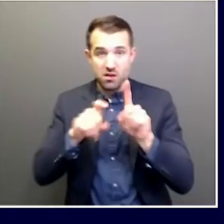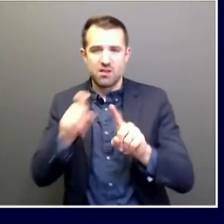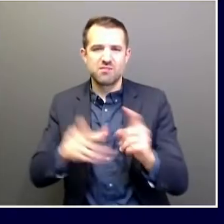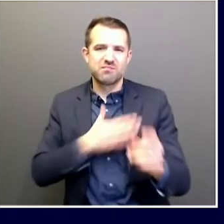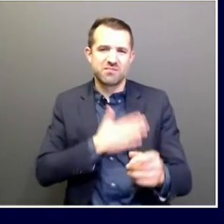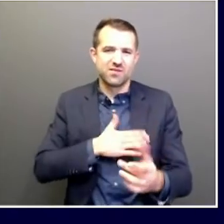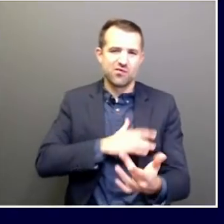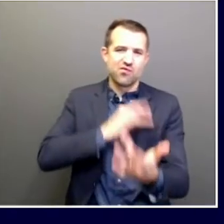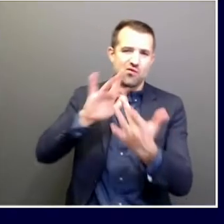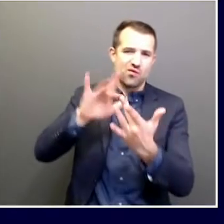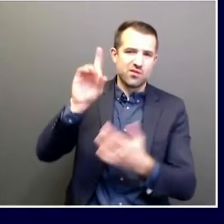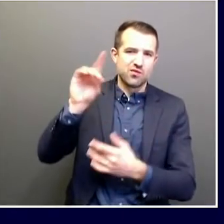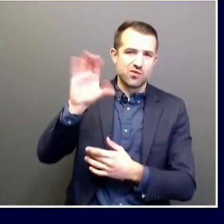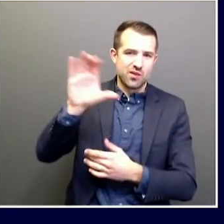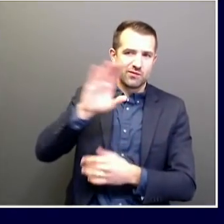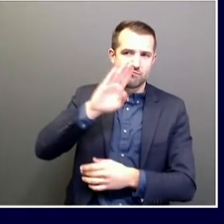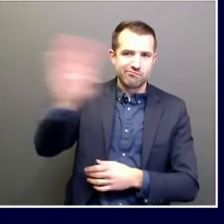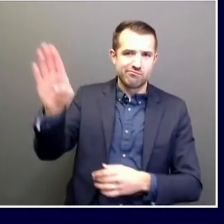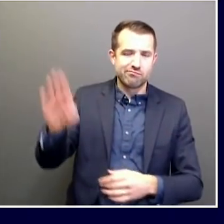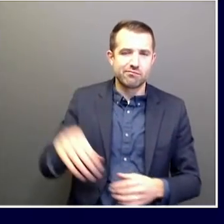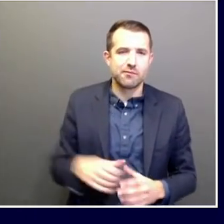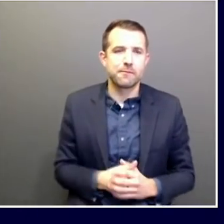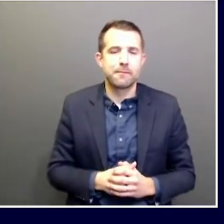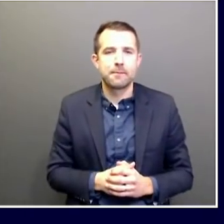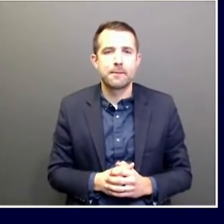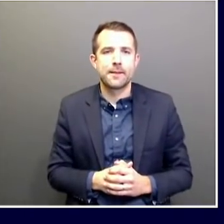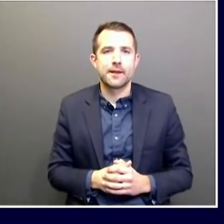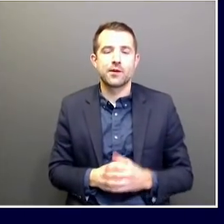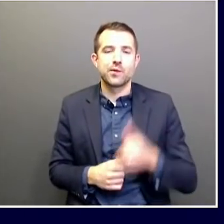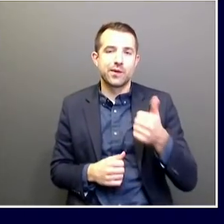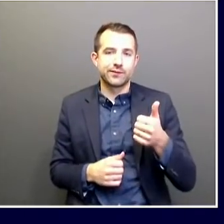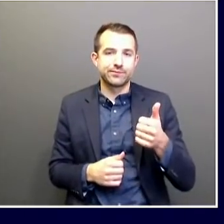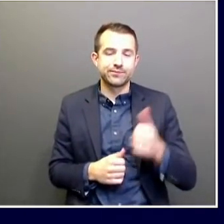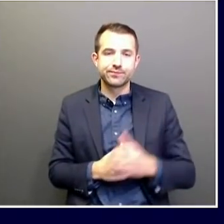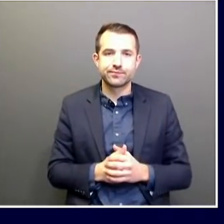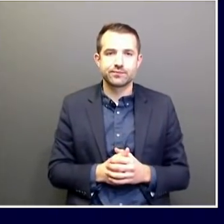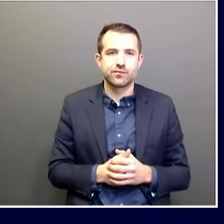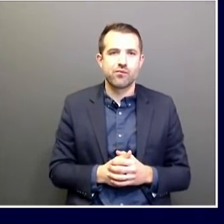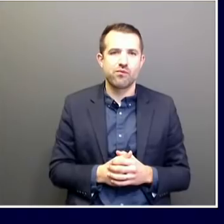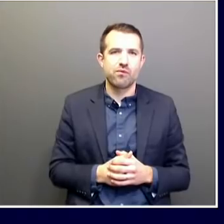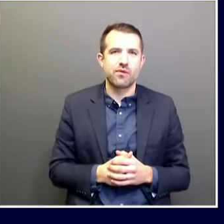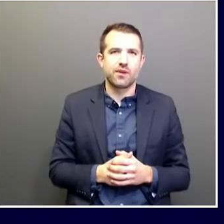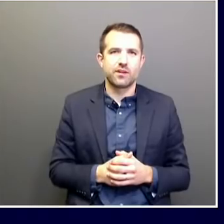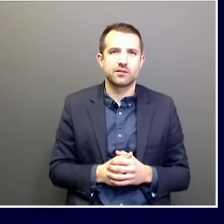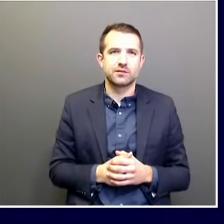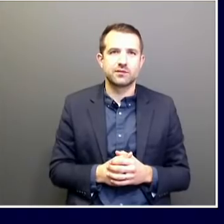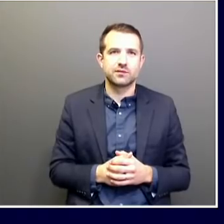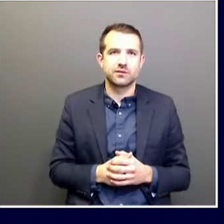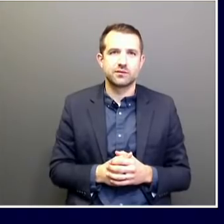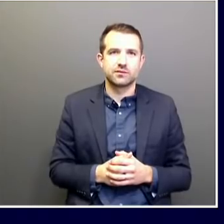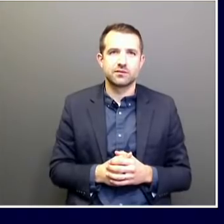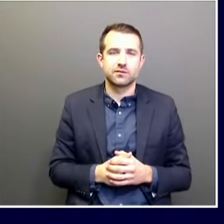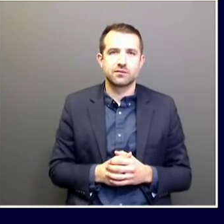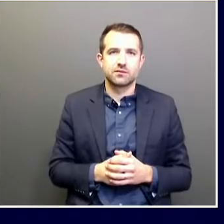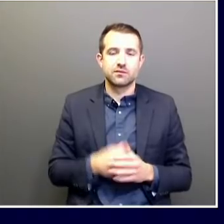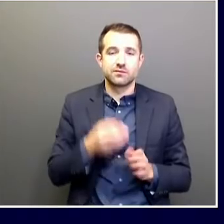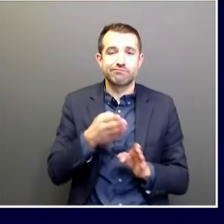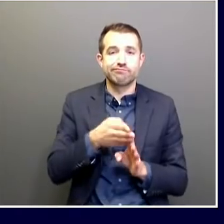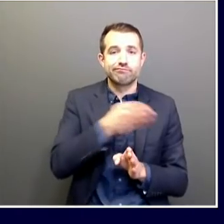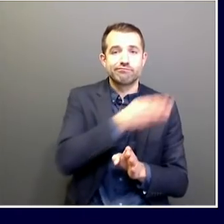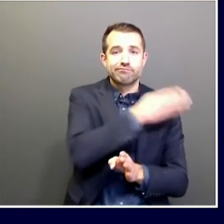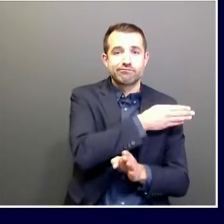that's where we stand with our work with them. Okay, and then I guess just to follow a little bit on what Eric and Megan had asked about, and maybe a